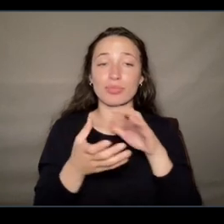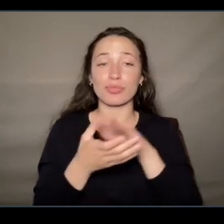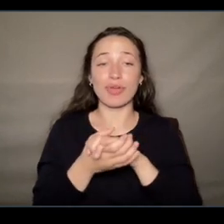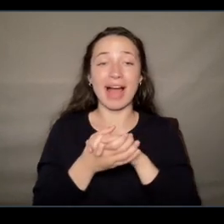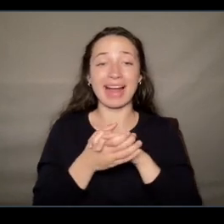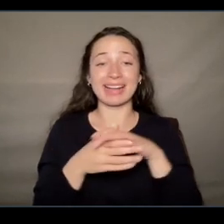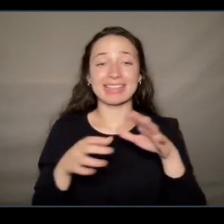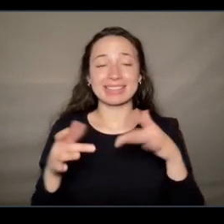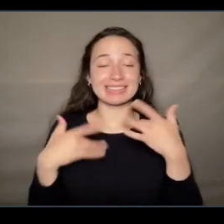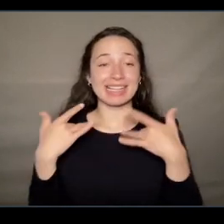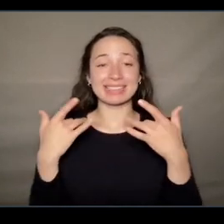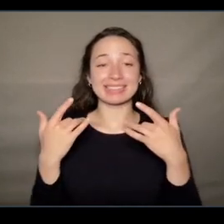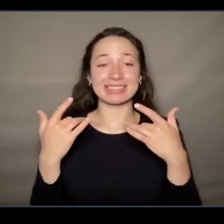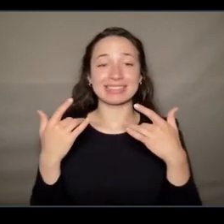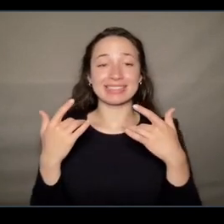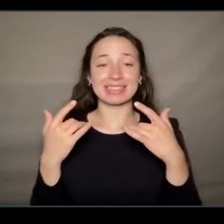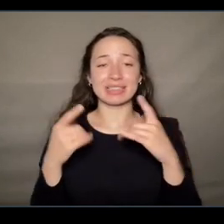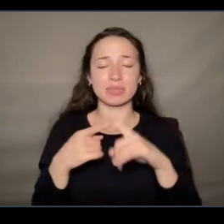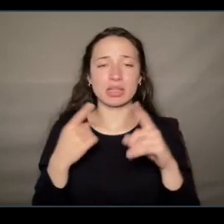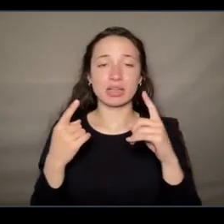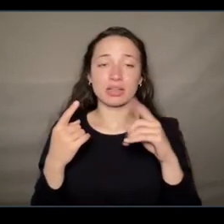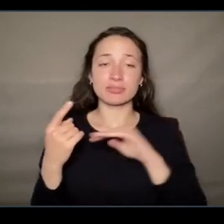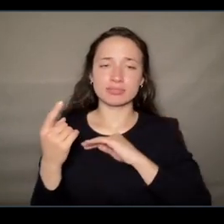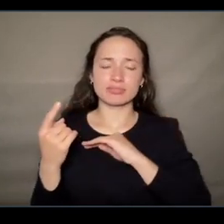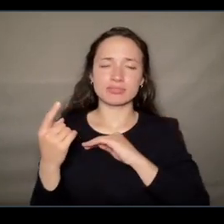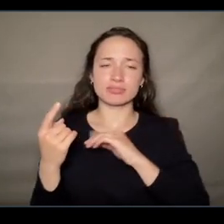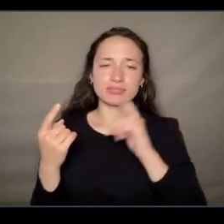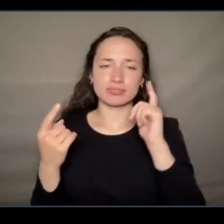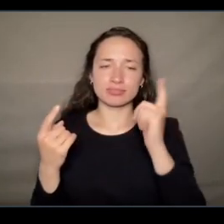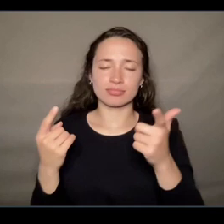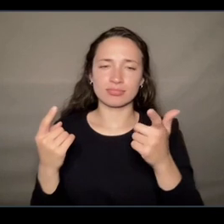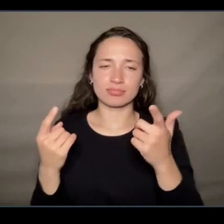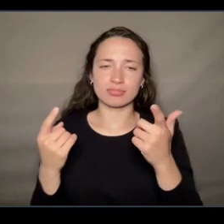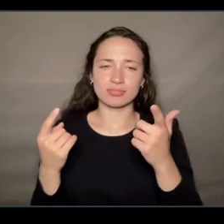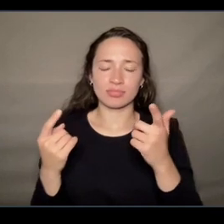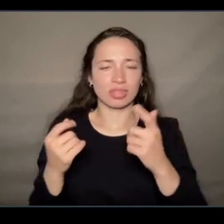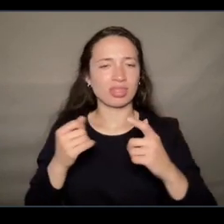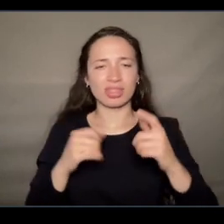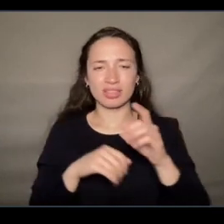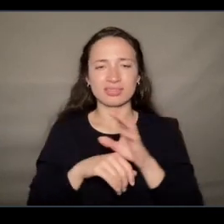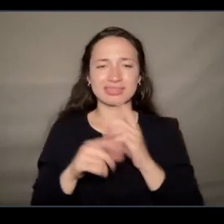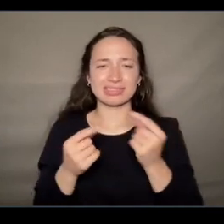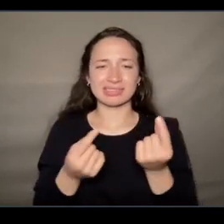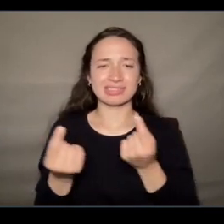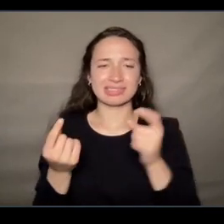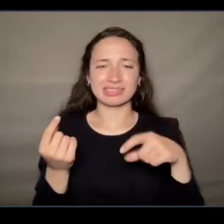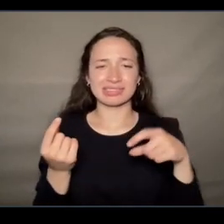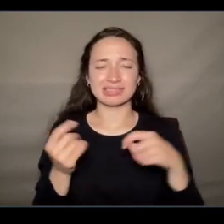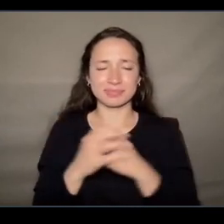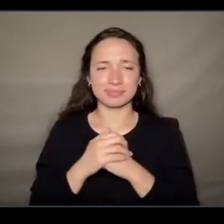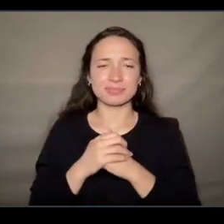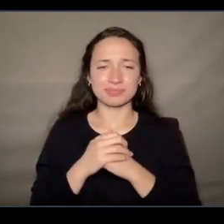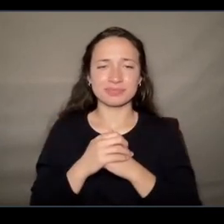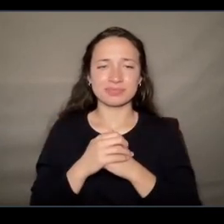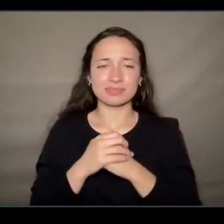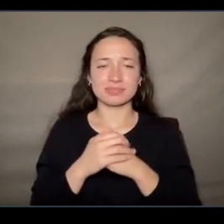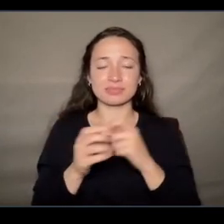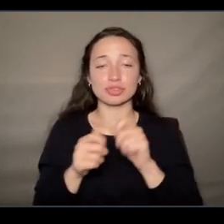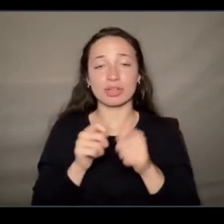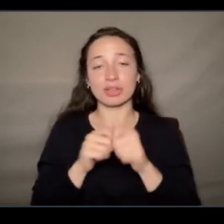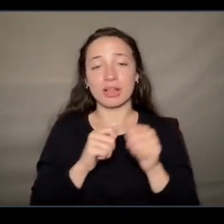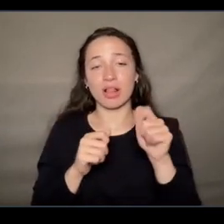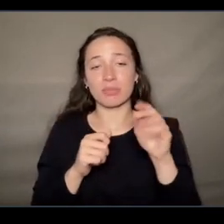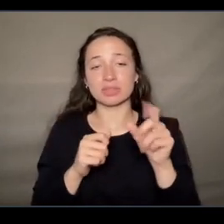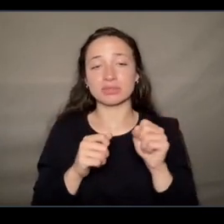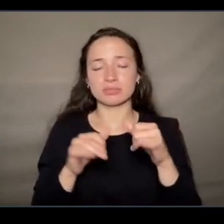ecstatic, then content, later restless, shelling